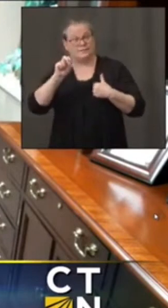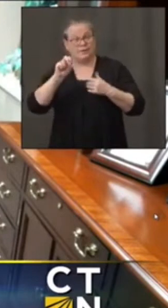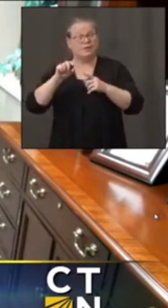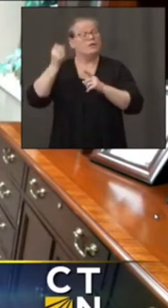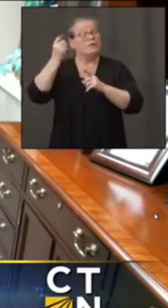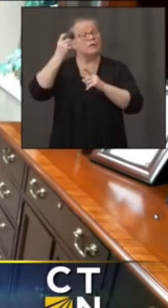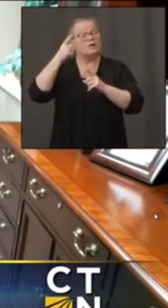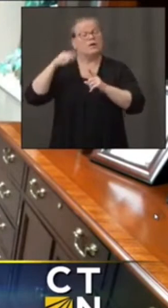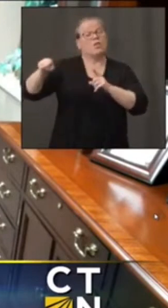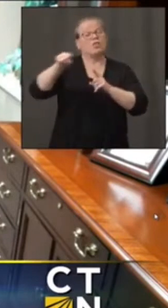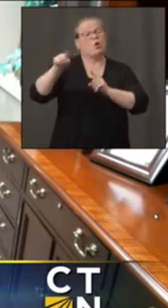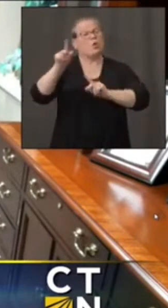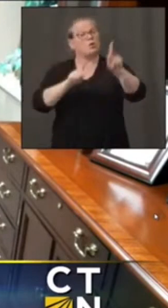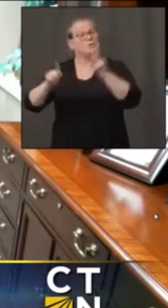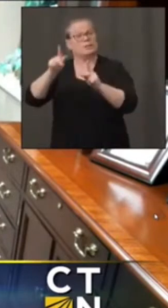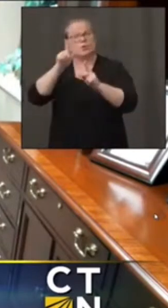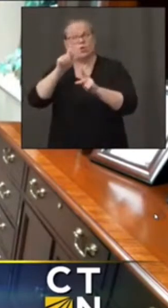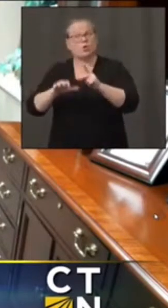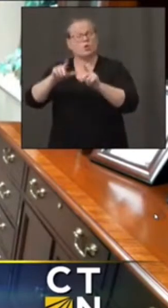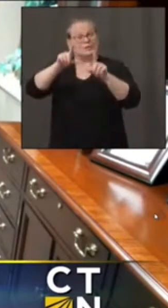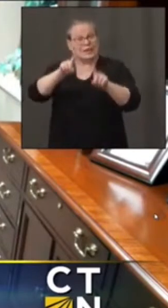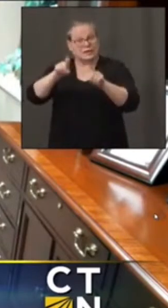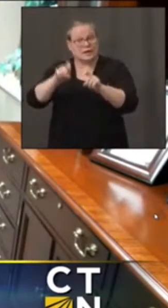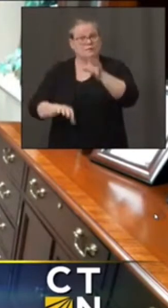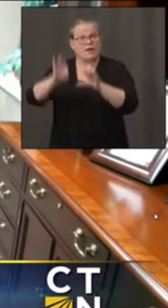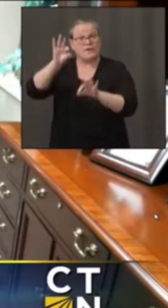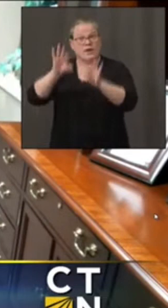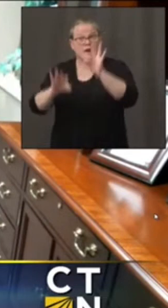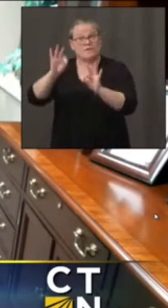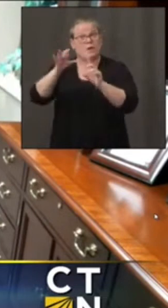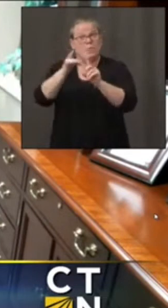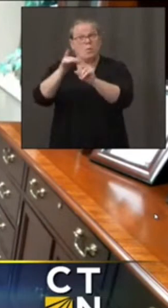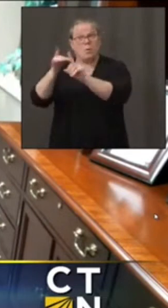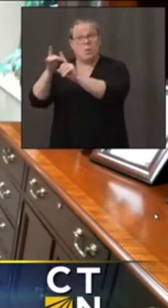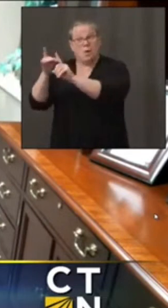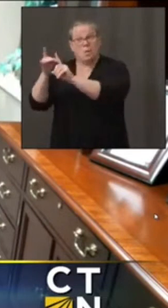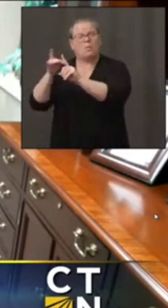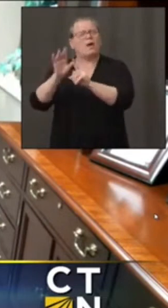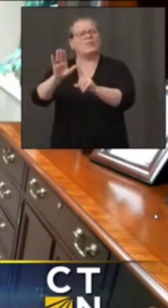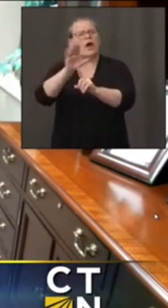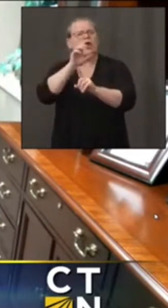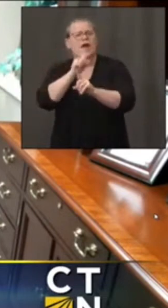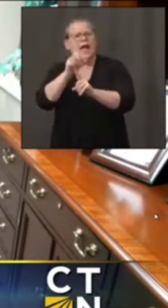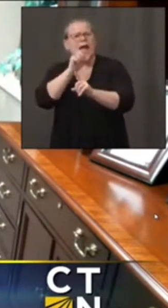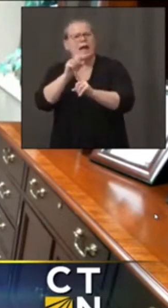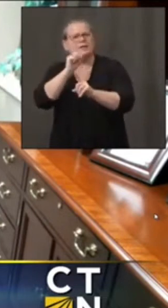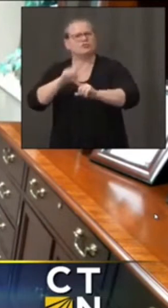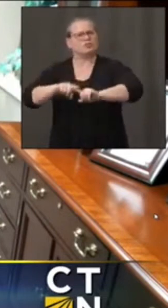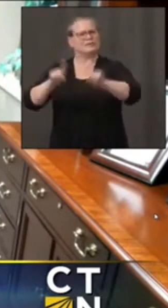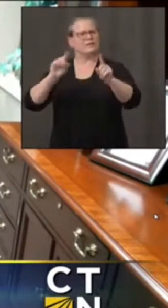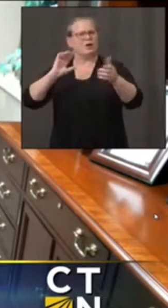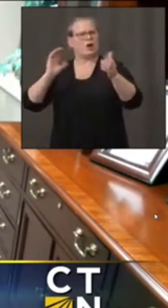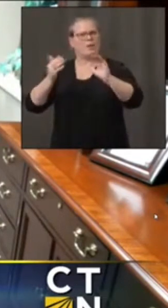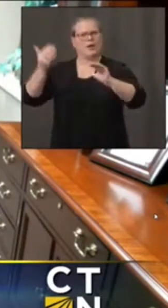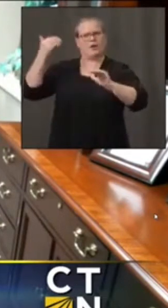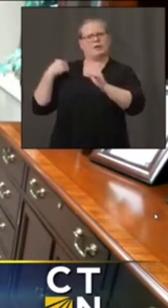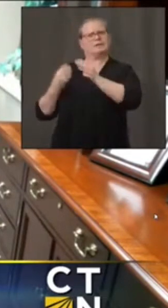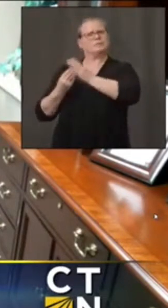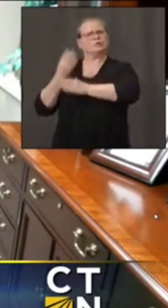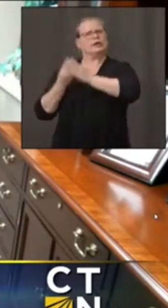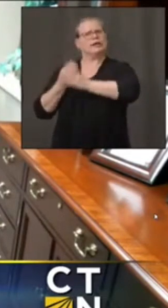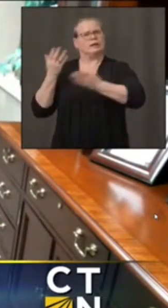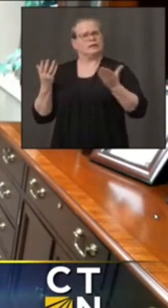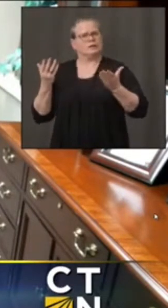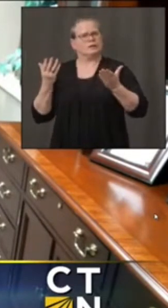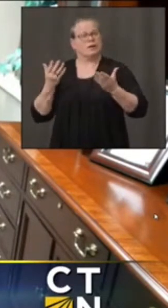testing positive is different than it was in March, April, and May. For instance, in those